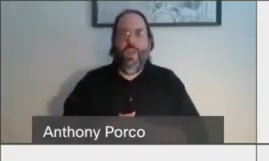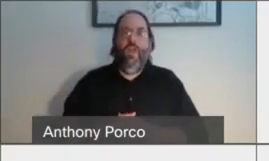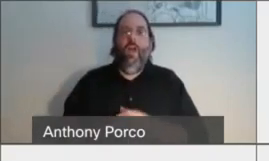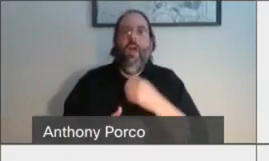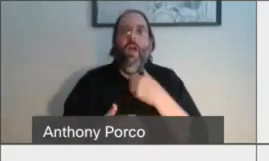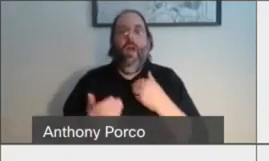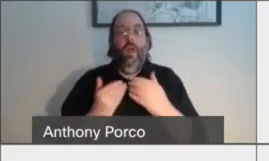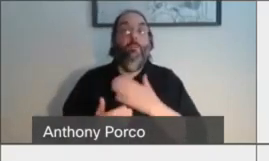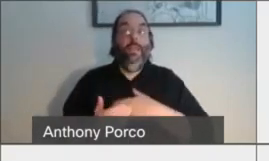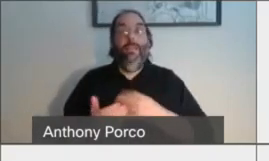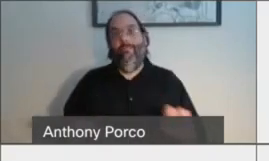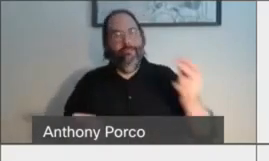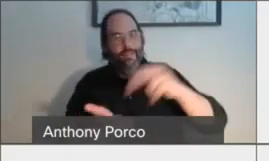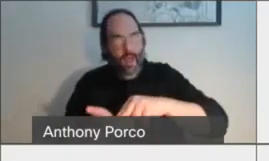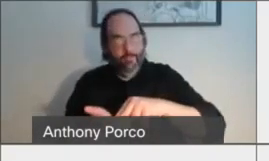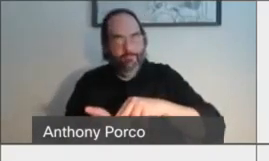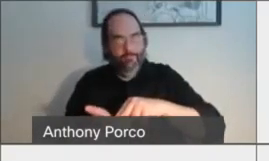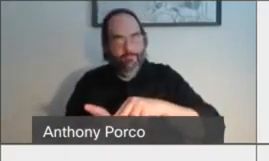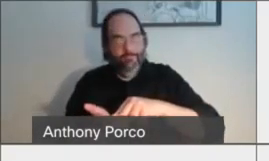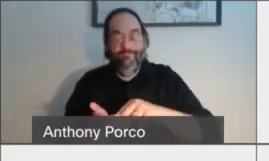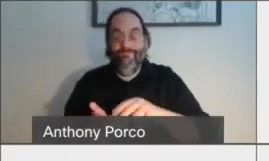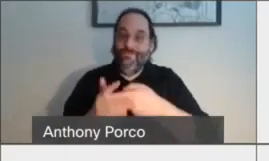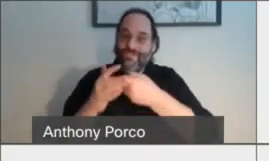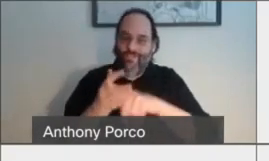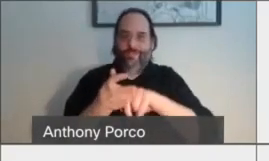everybody to get up on your feet. Let's get started.